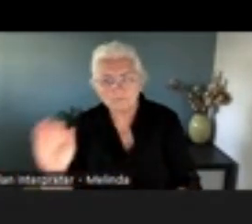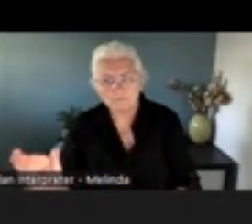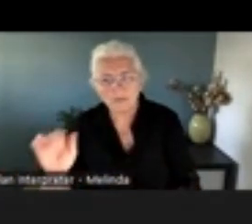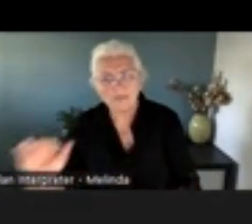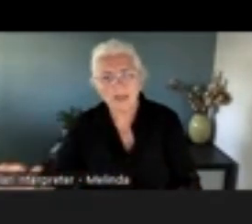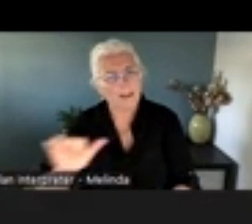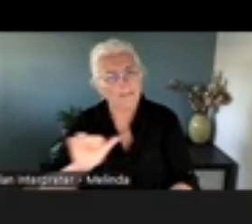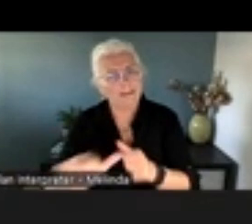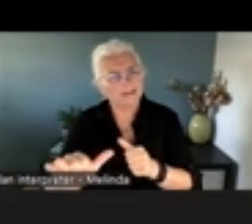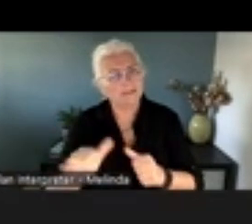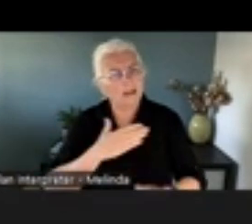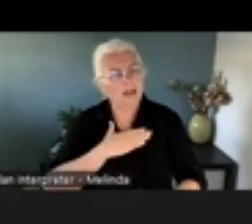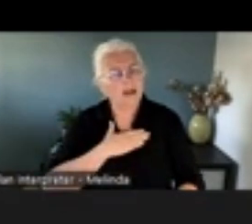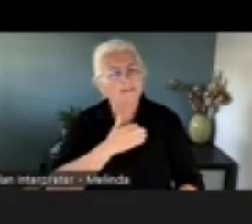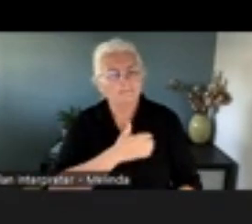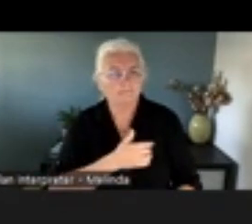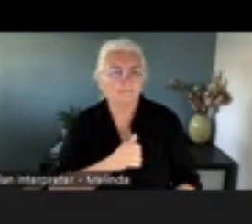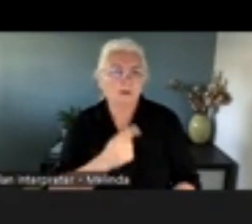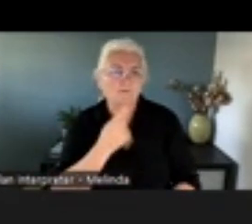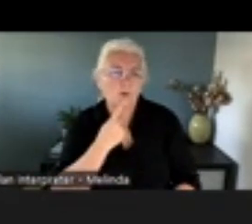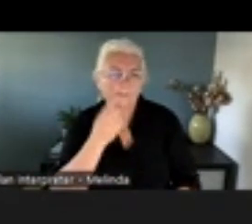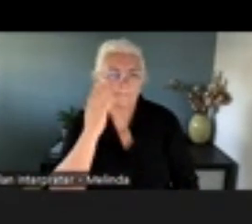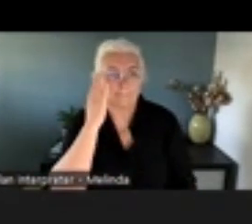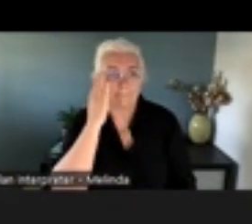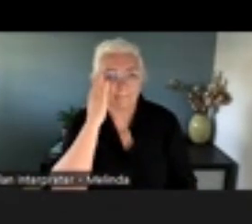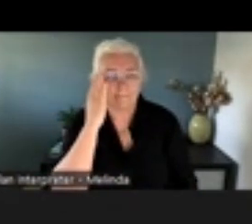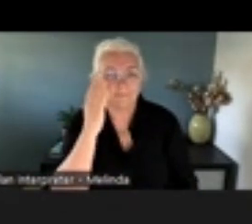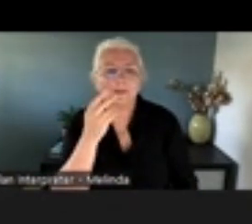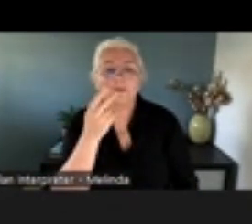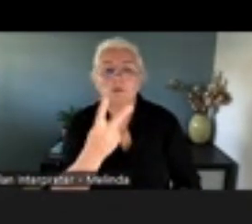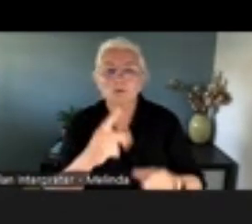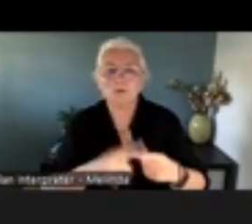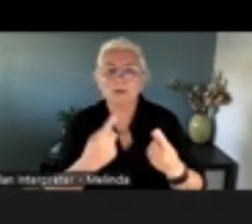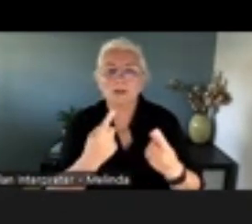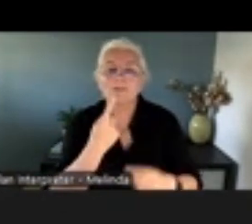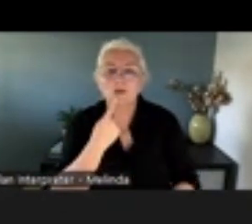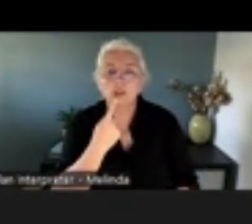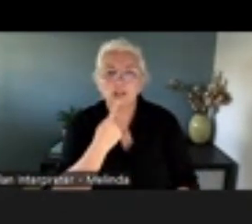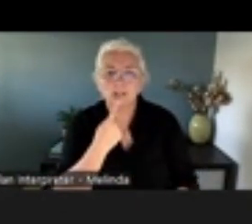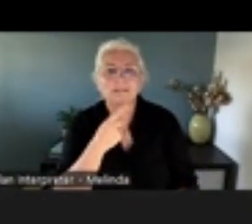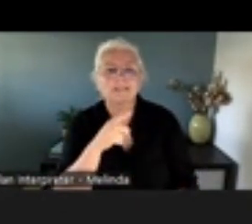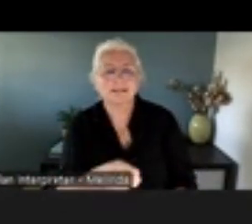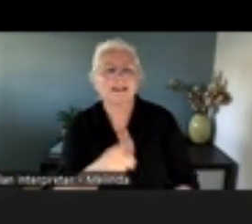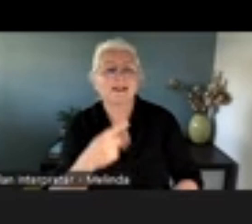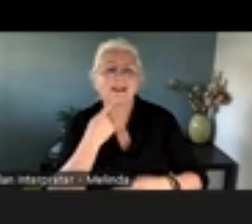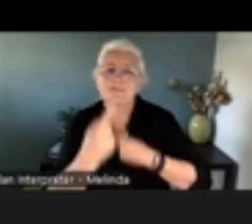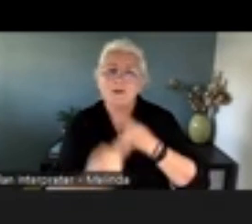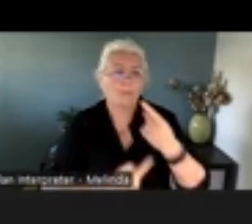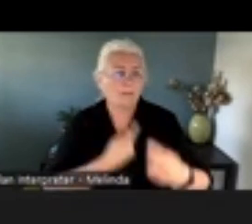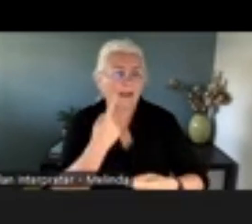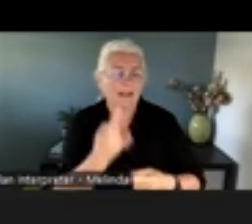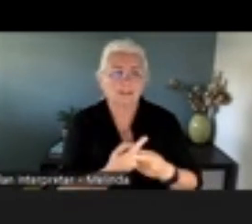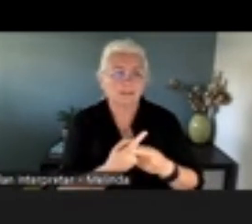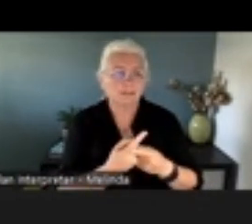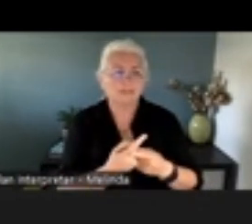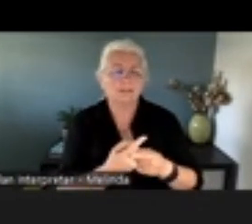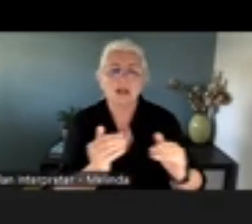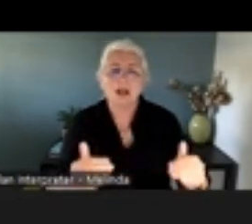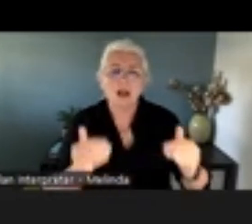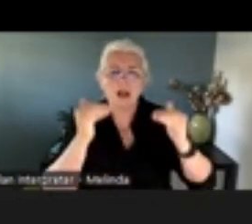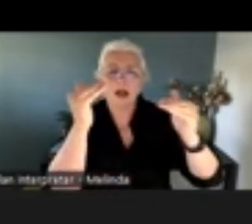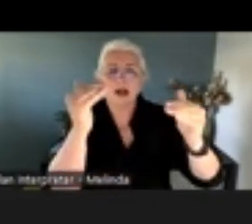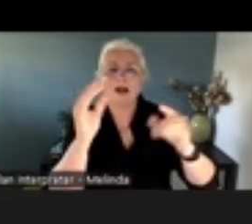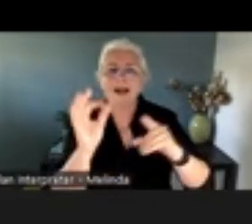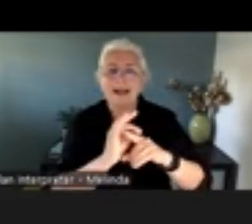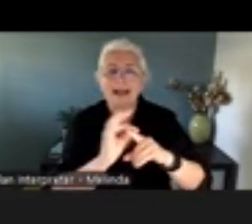best. As well as doing the two different versions, all of the information is written with high color contrast